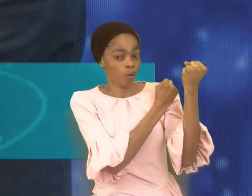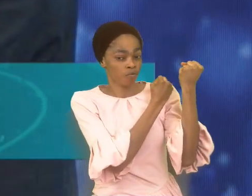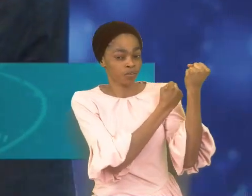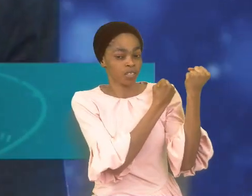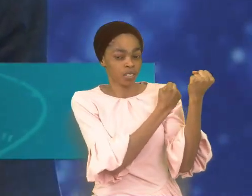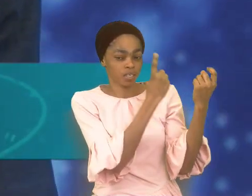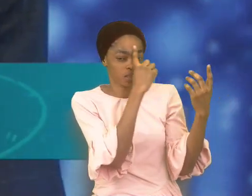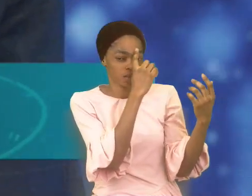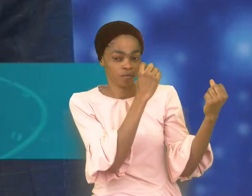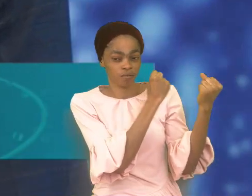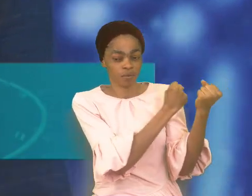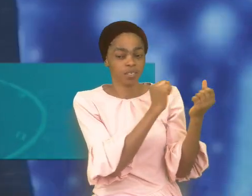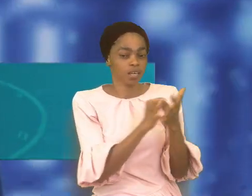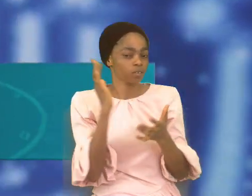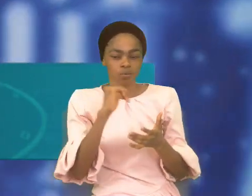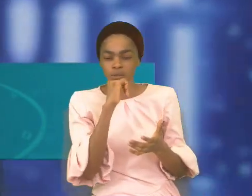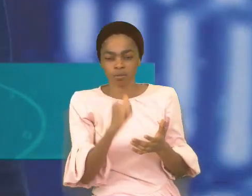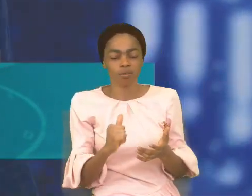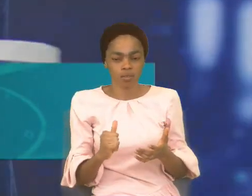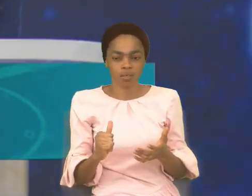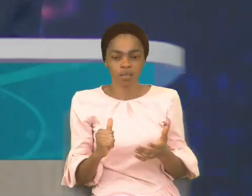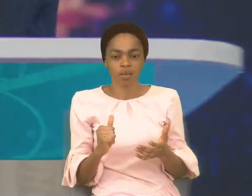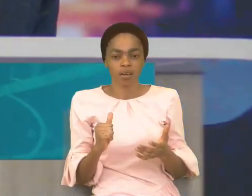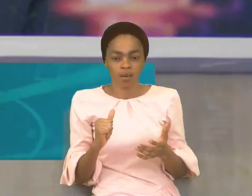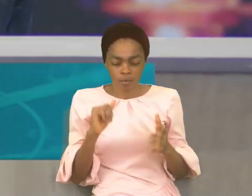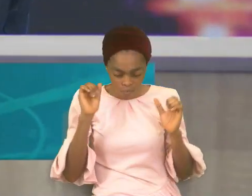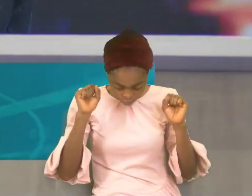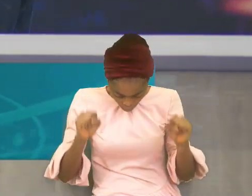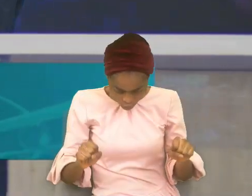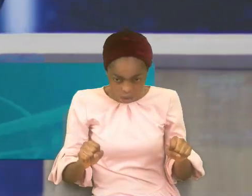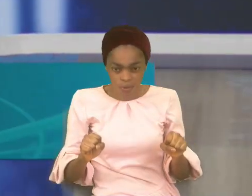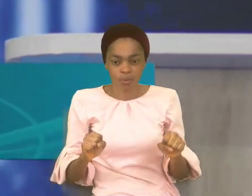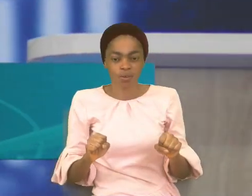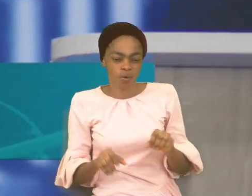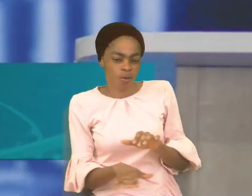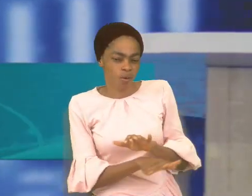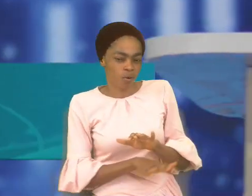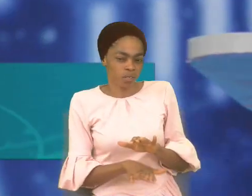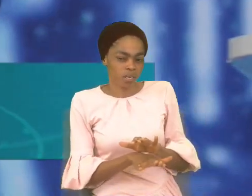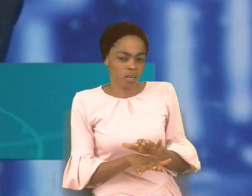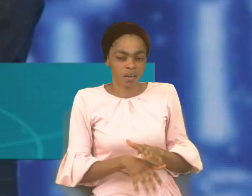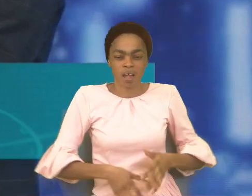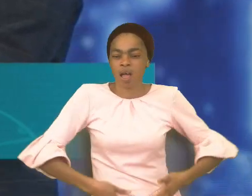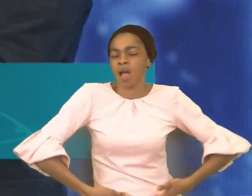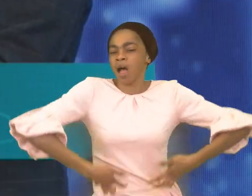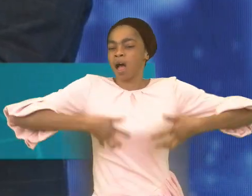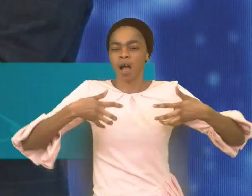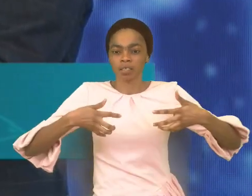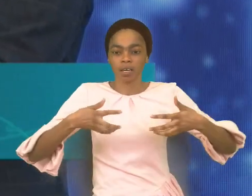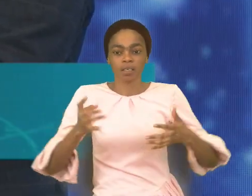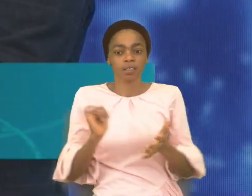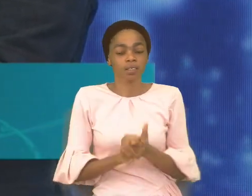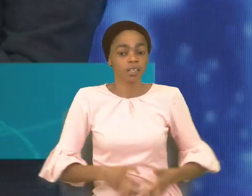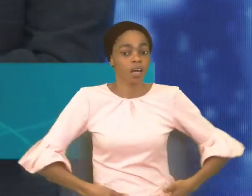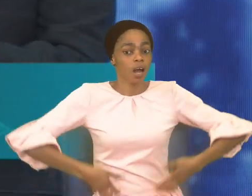anger of Nebuchadnezzar, the anger, the fury of the king, the anger and the